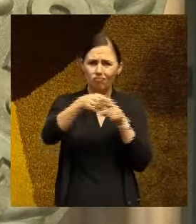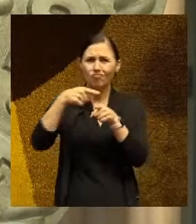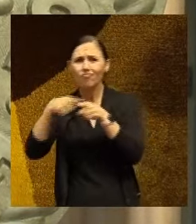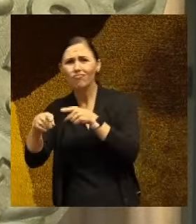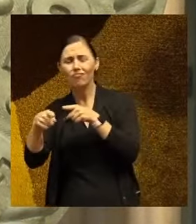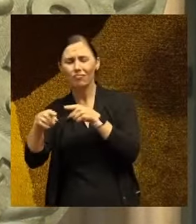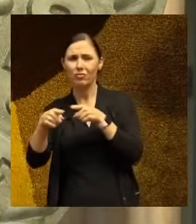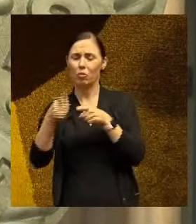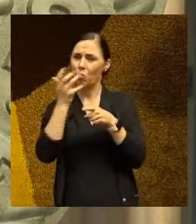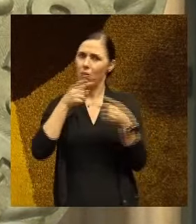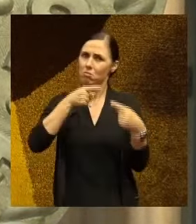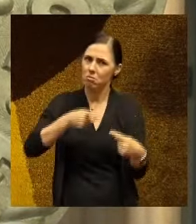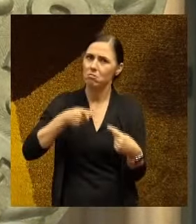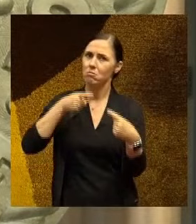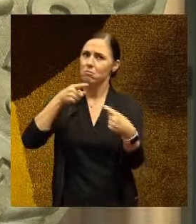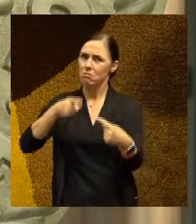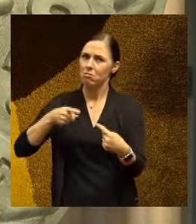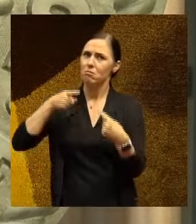far from over.